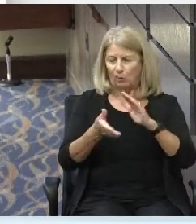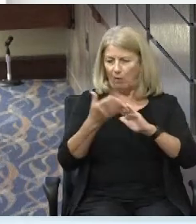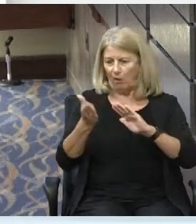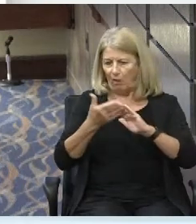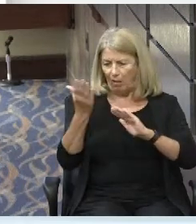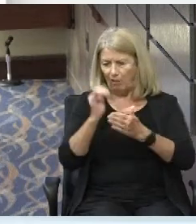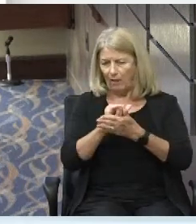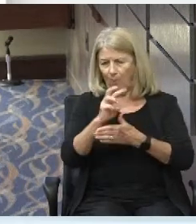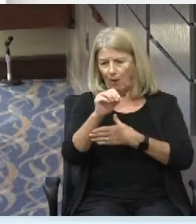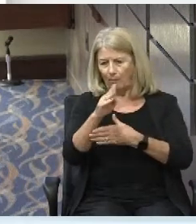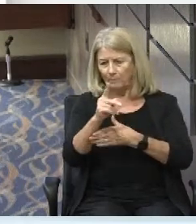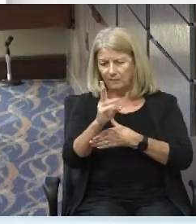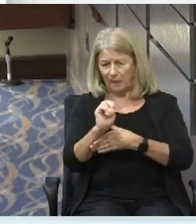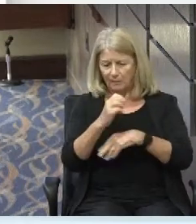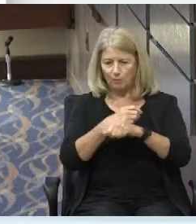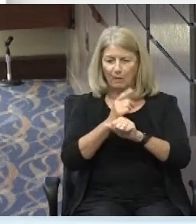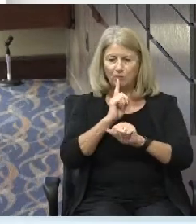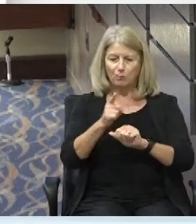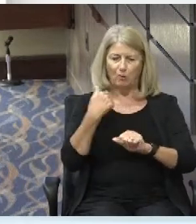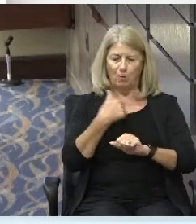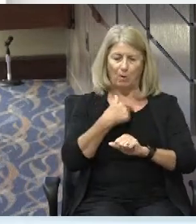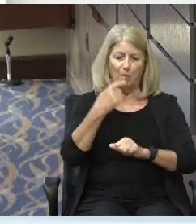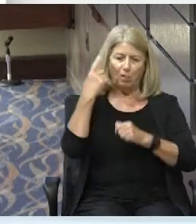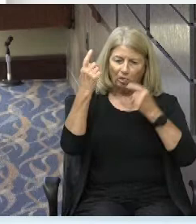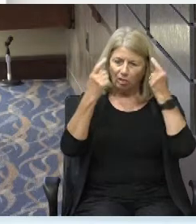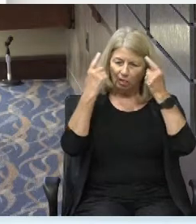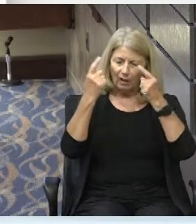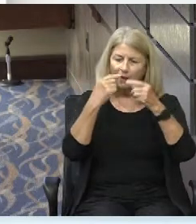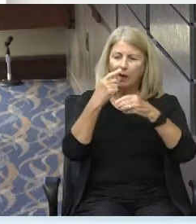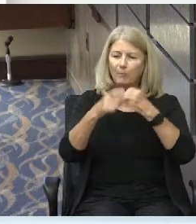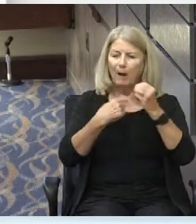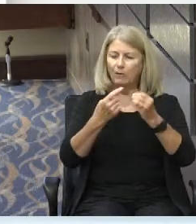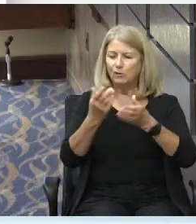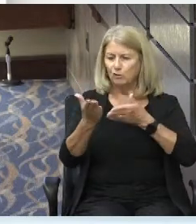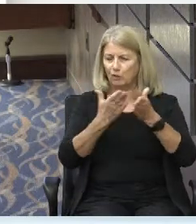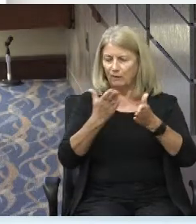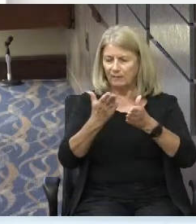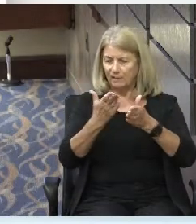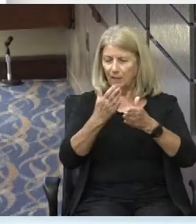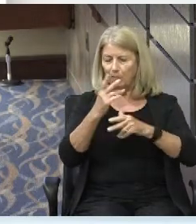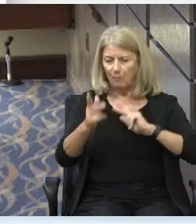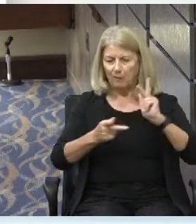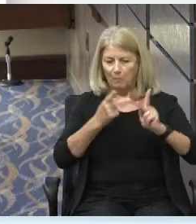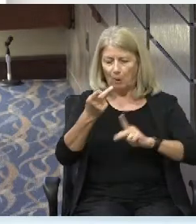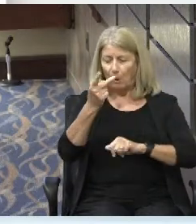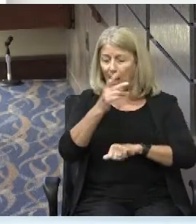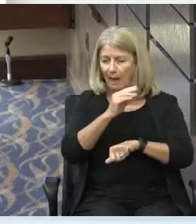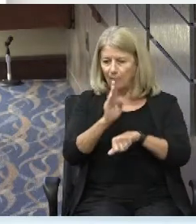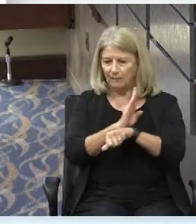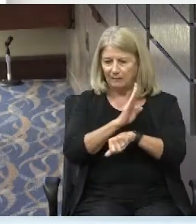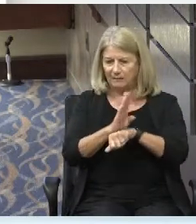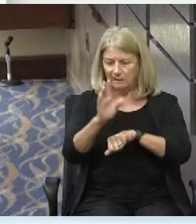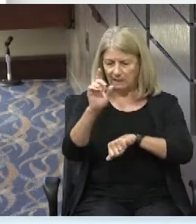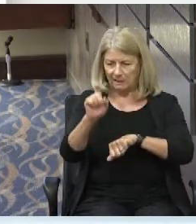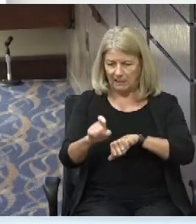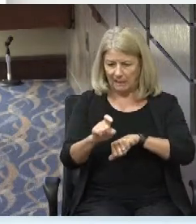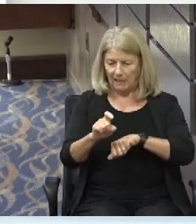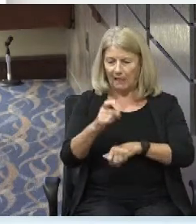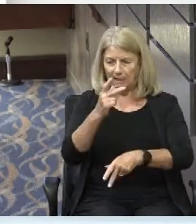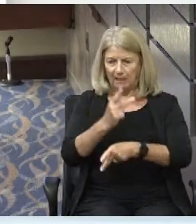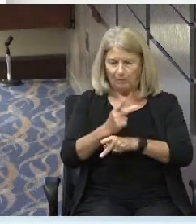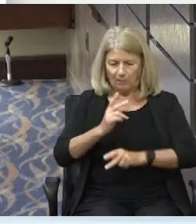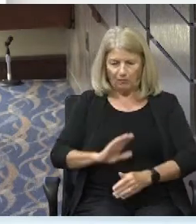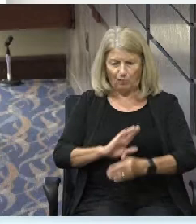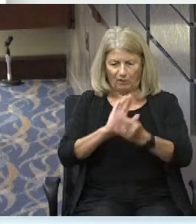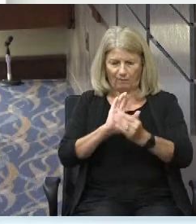make sure we were thinking of the services that our residents need and our businesses need and keeping that in front of us at all